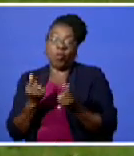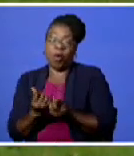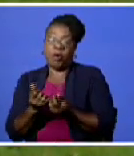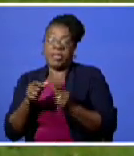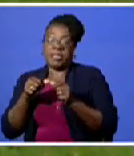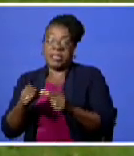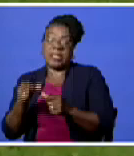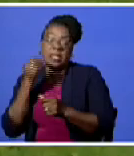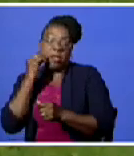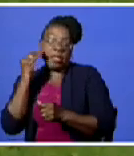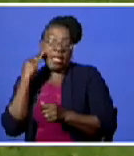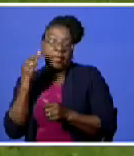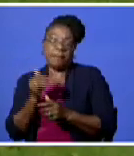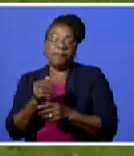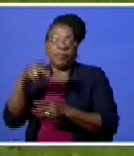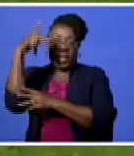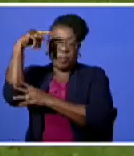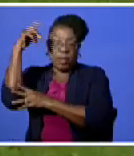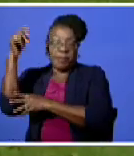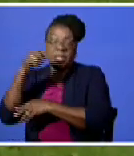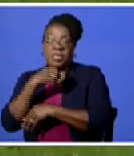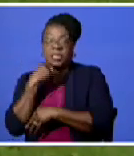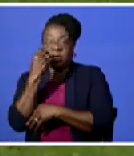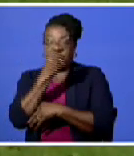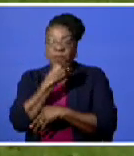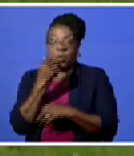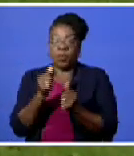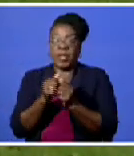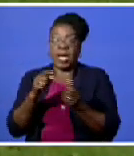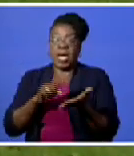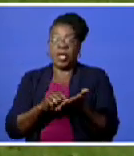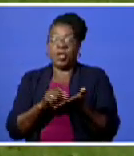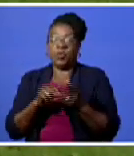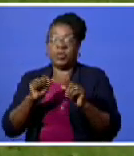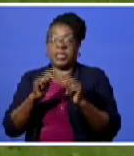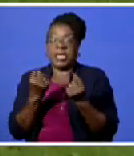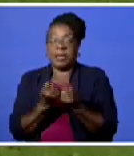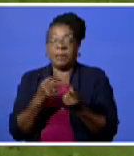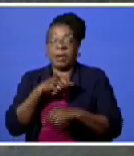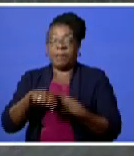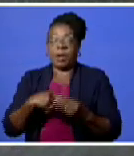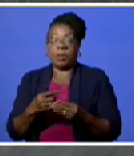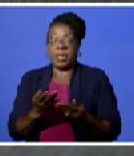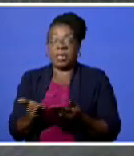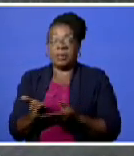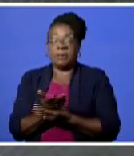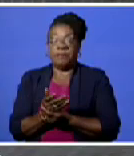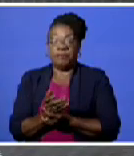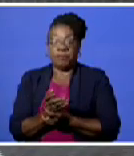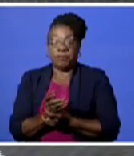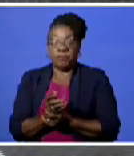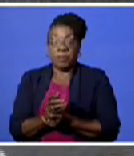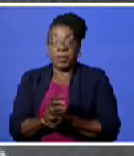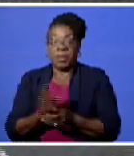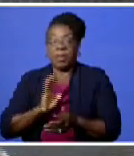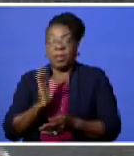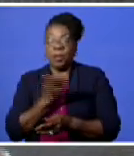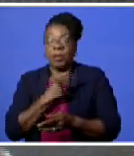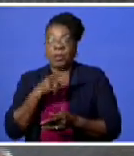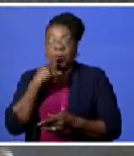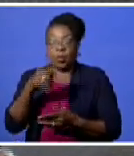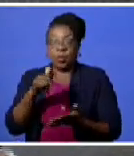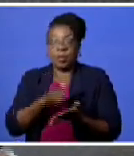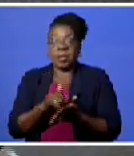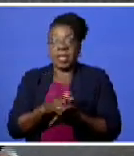of Health. The Prime Minister spoke exclusively with our news team about the matter. I was told that an individual